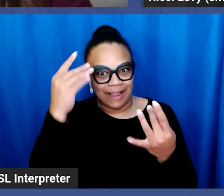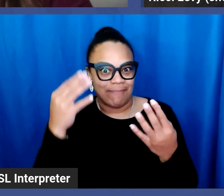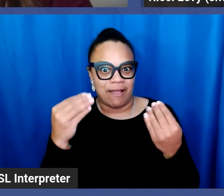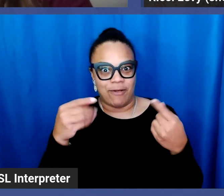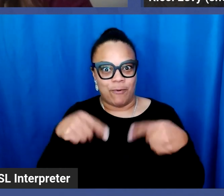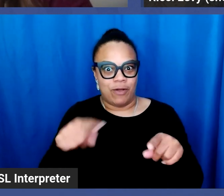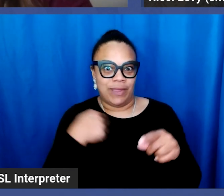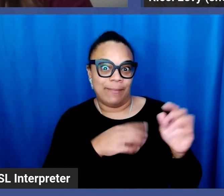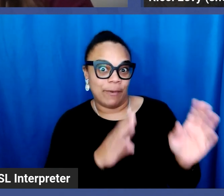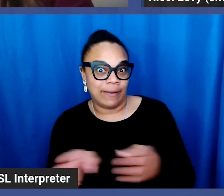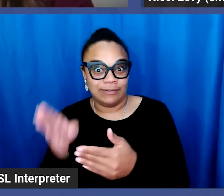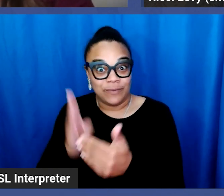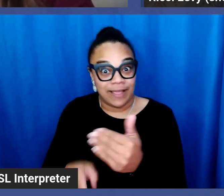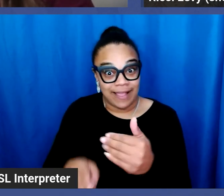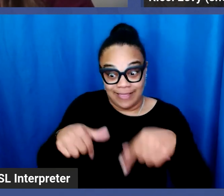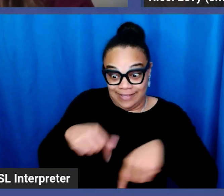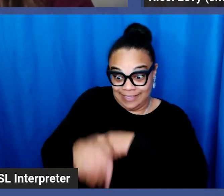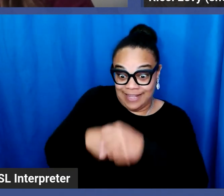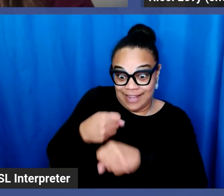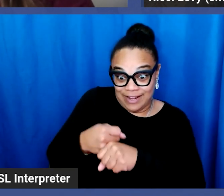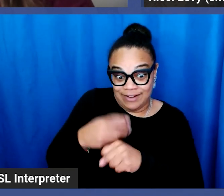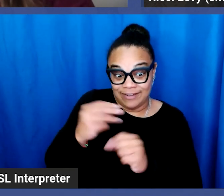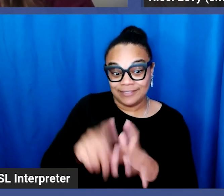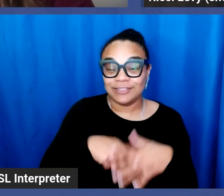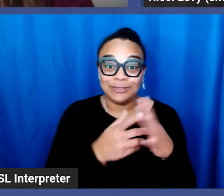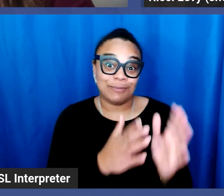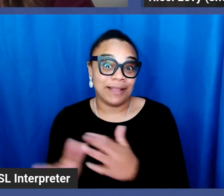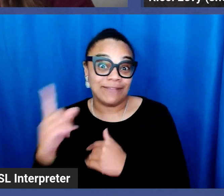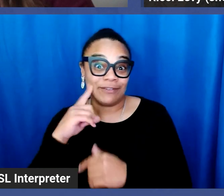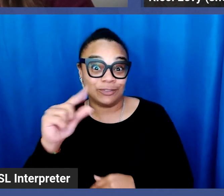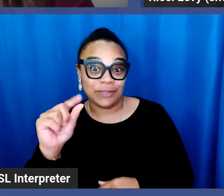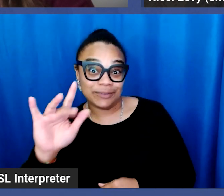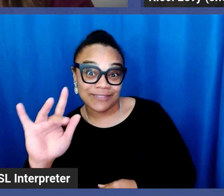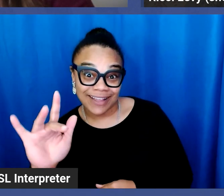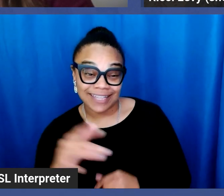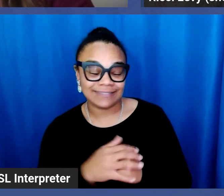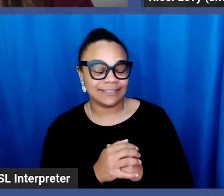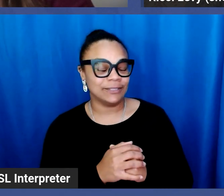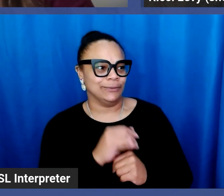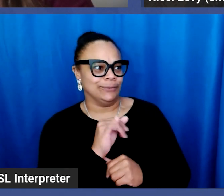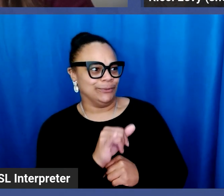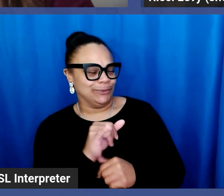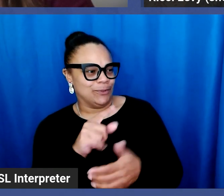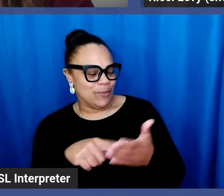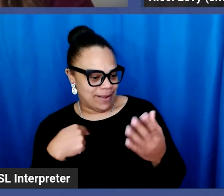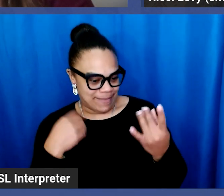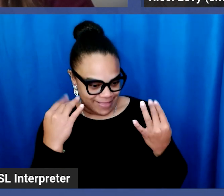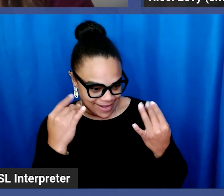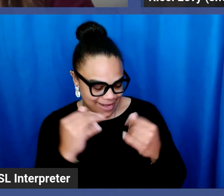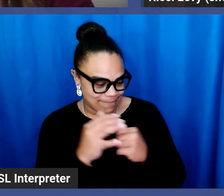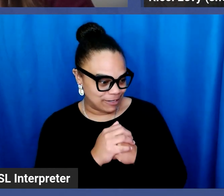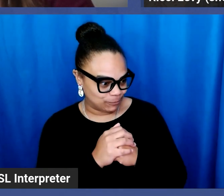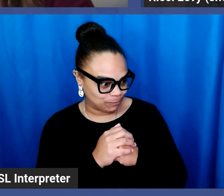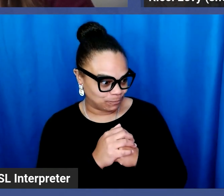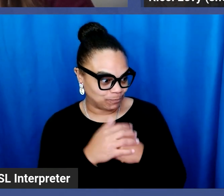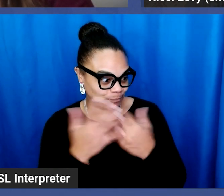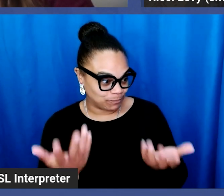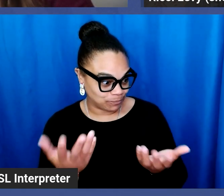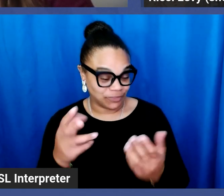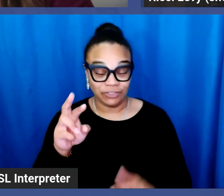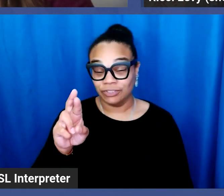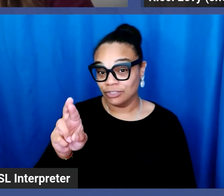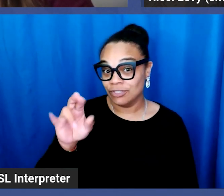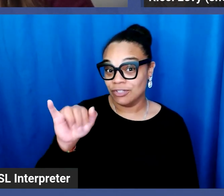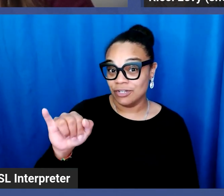year and get ready for 2025? Ooh, what am I thinking about? Well, there's Risqué,